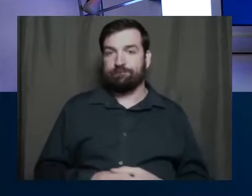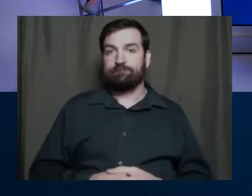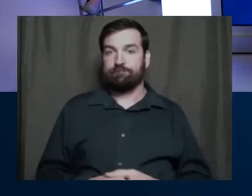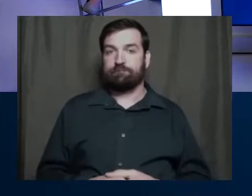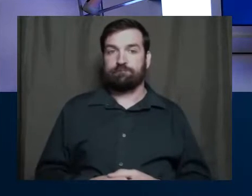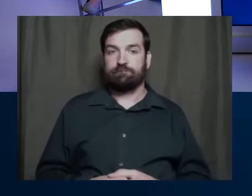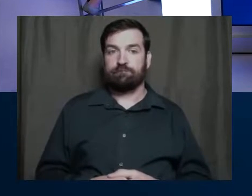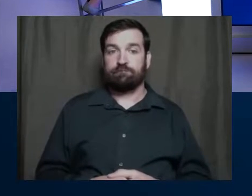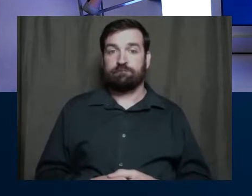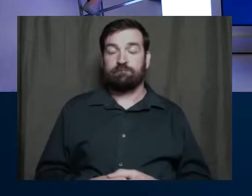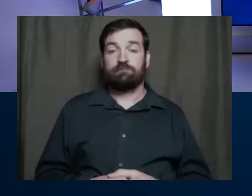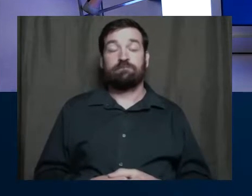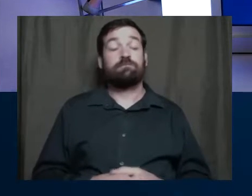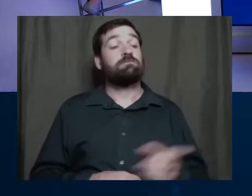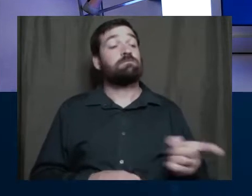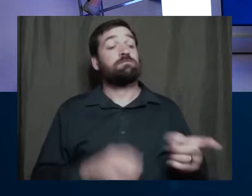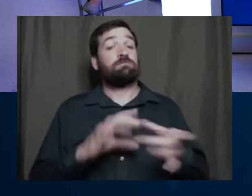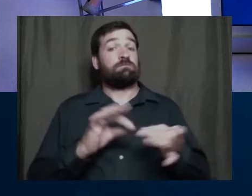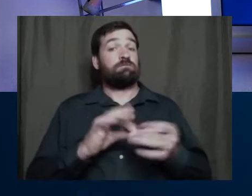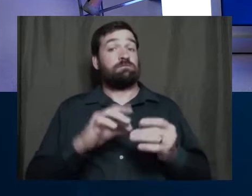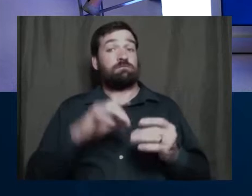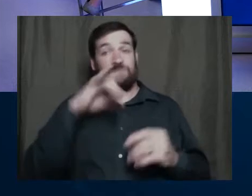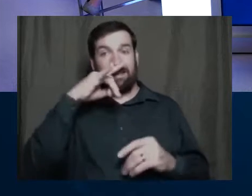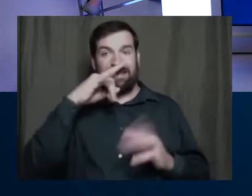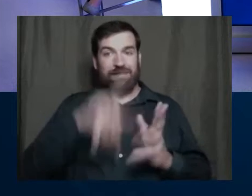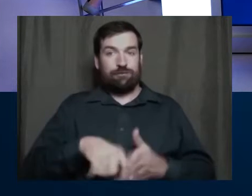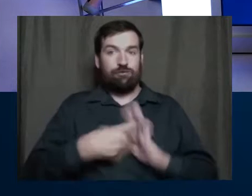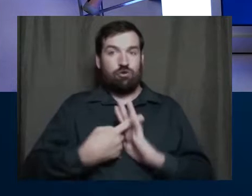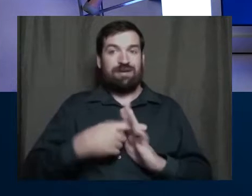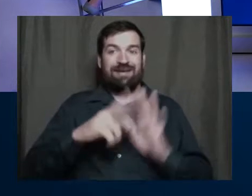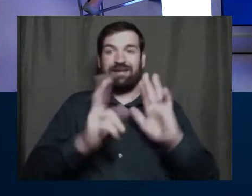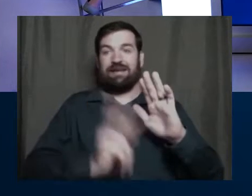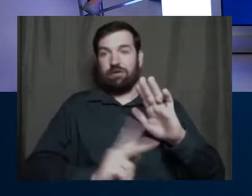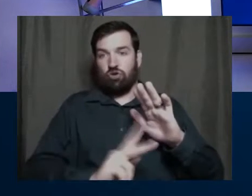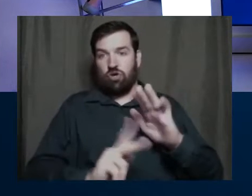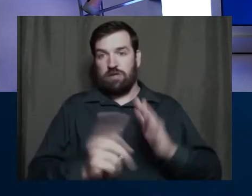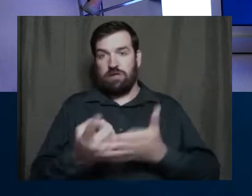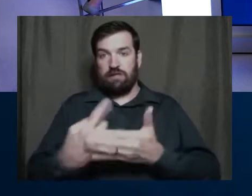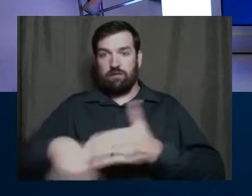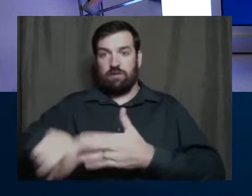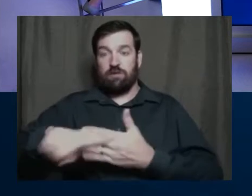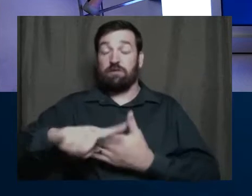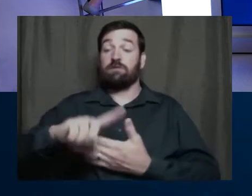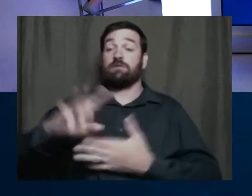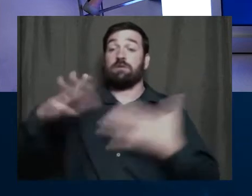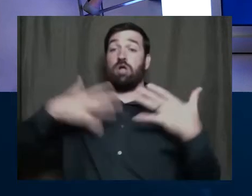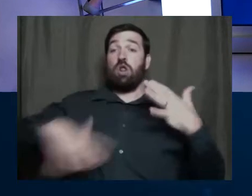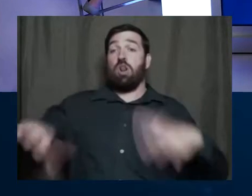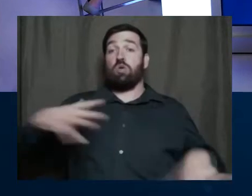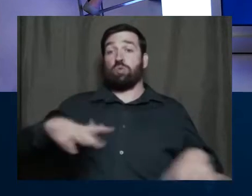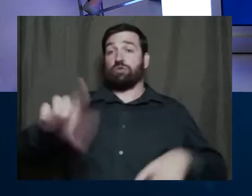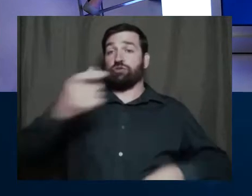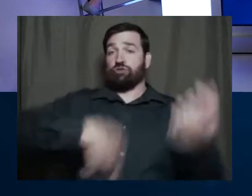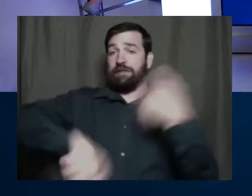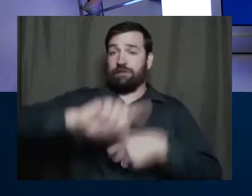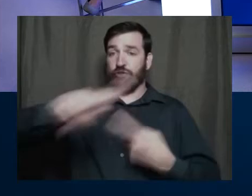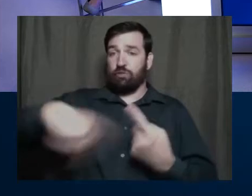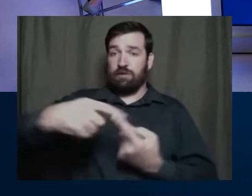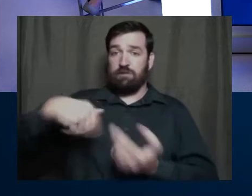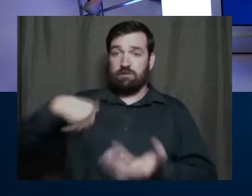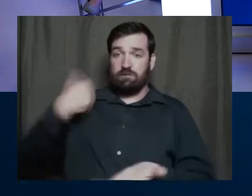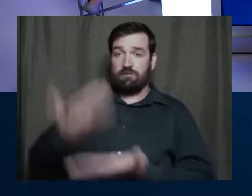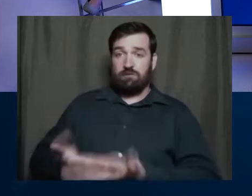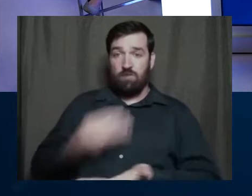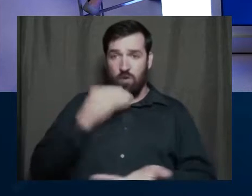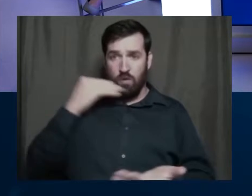says her kids will be starting kindergarten next week. She plans to change their clothes when they get home. Do I need them to shower